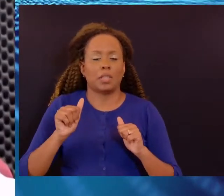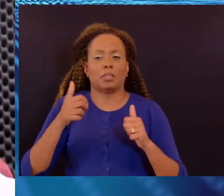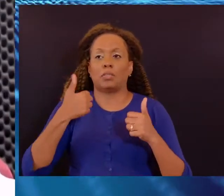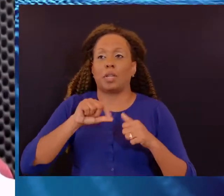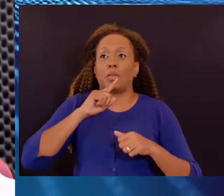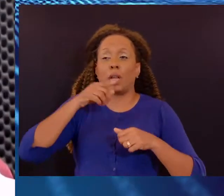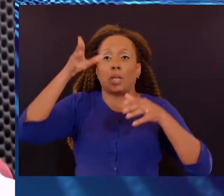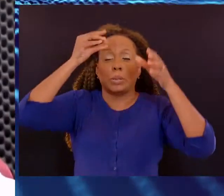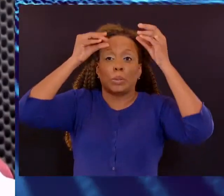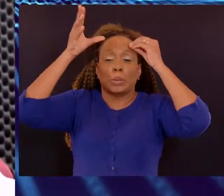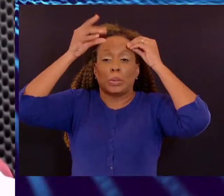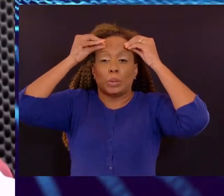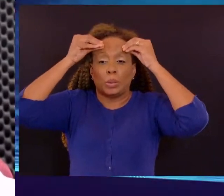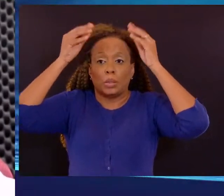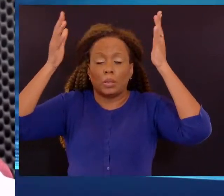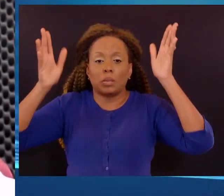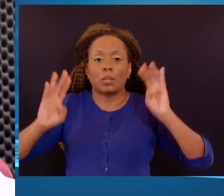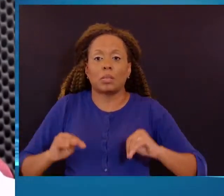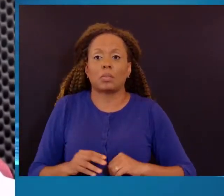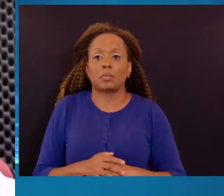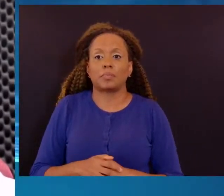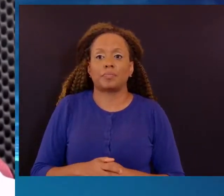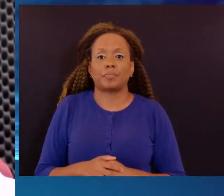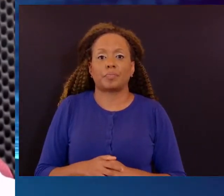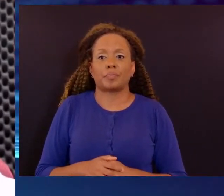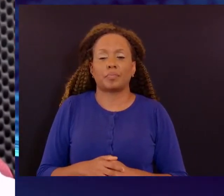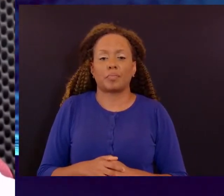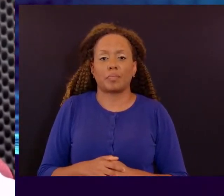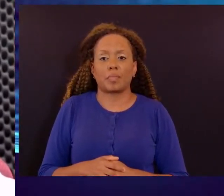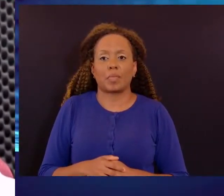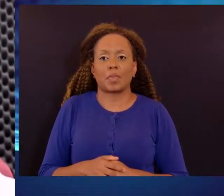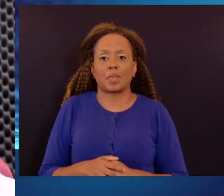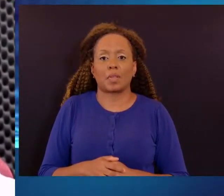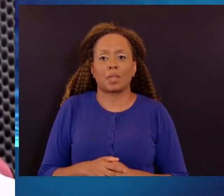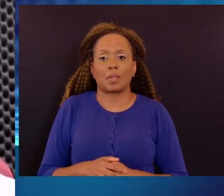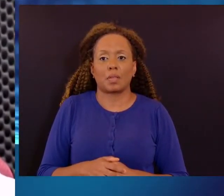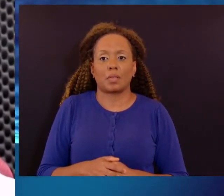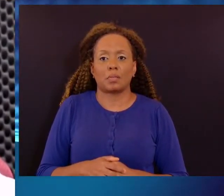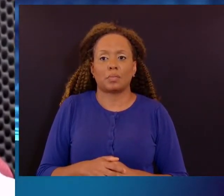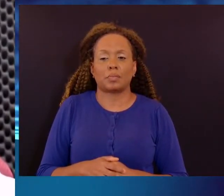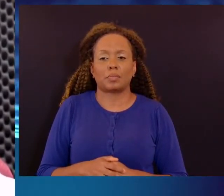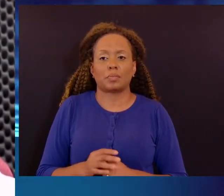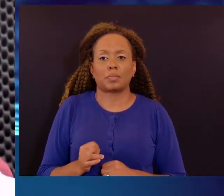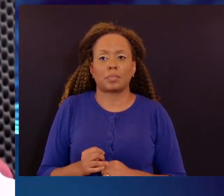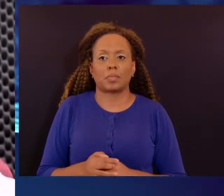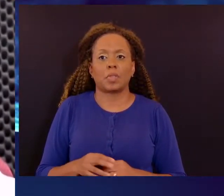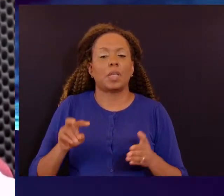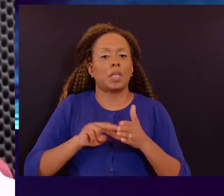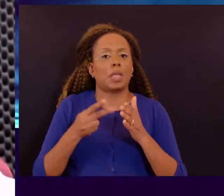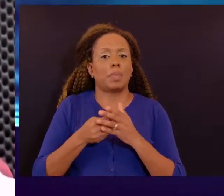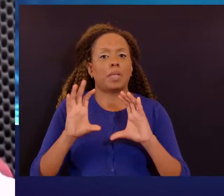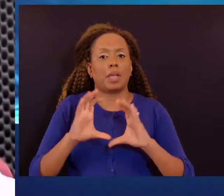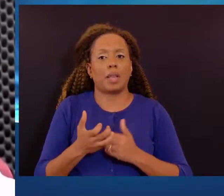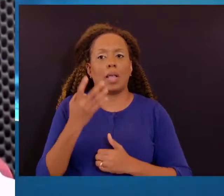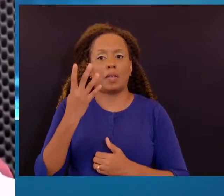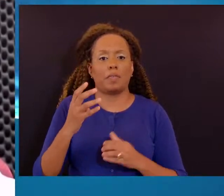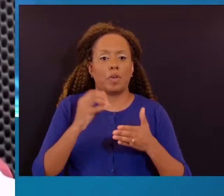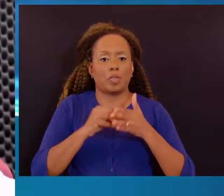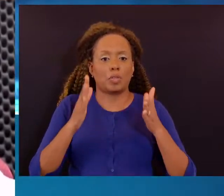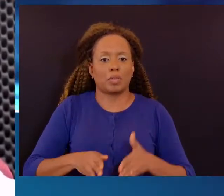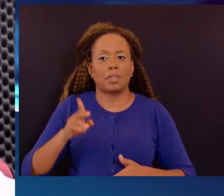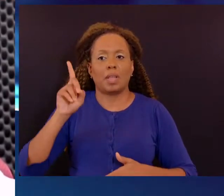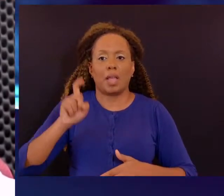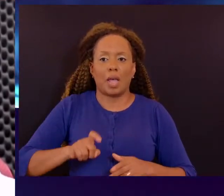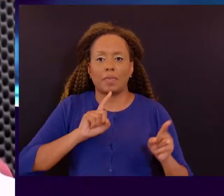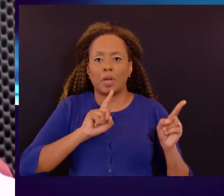for parents. They're asking, does it mean that the class where students have to come to school 5 days a week still up to the